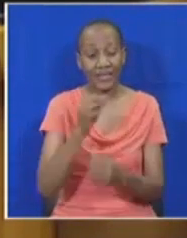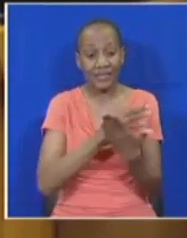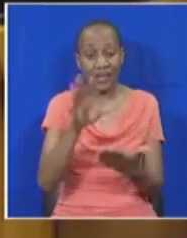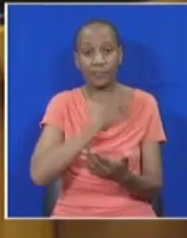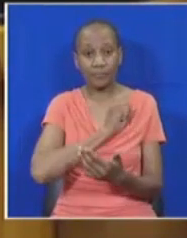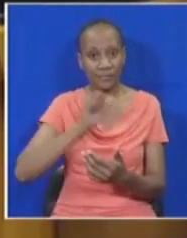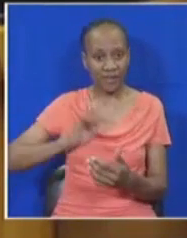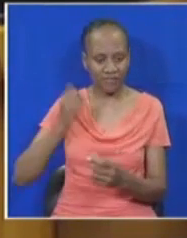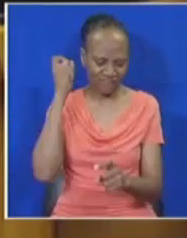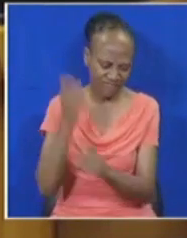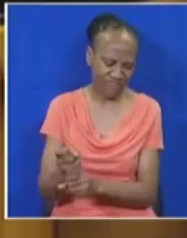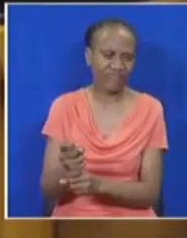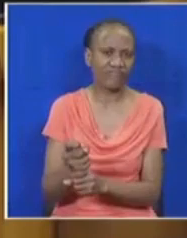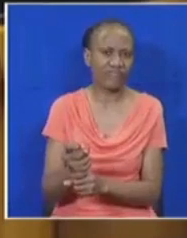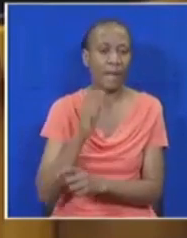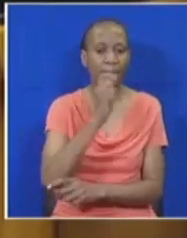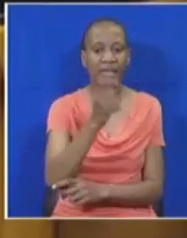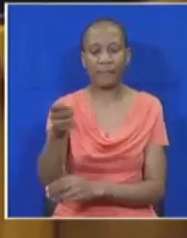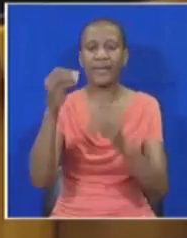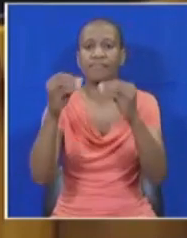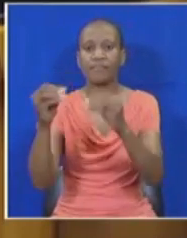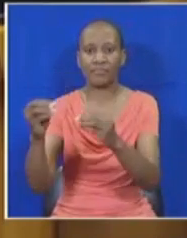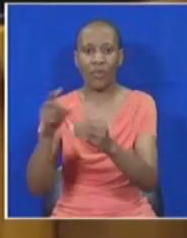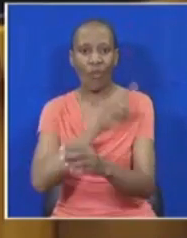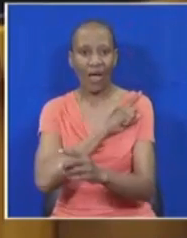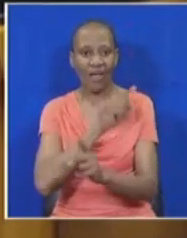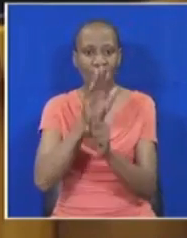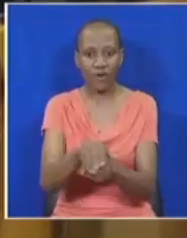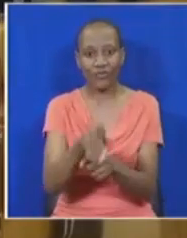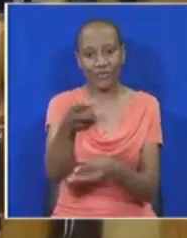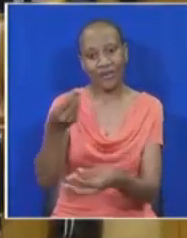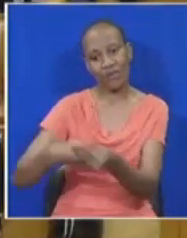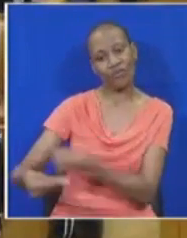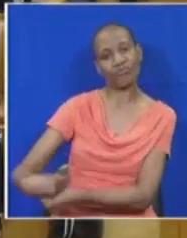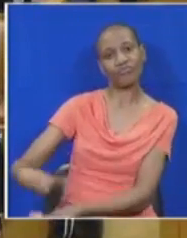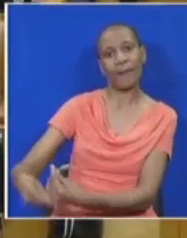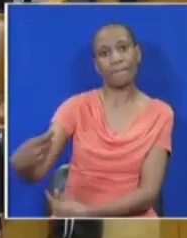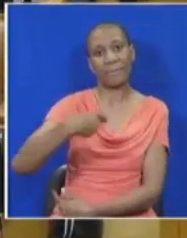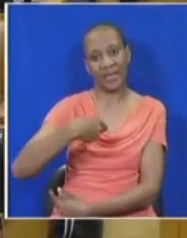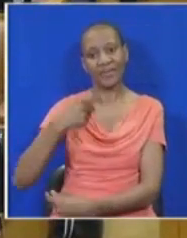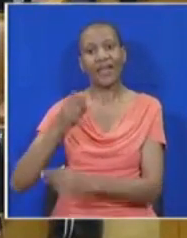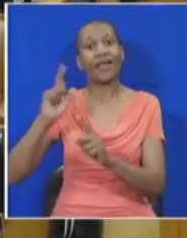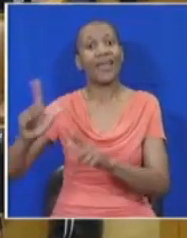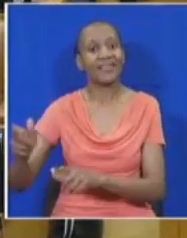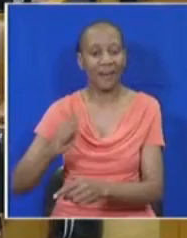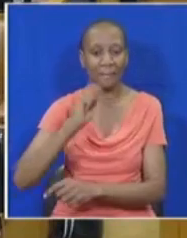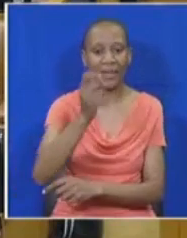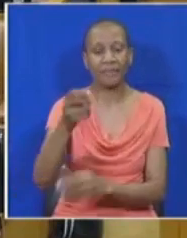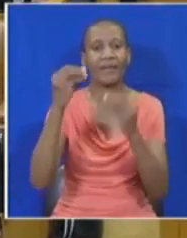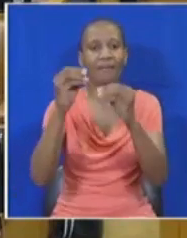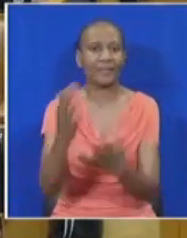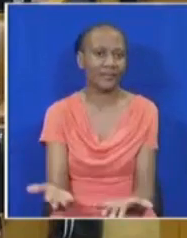deliberately refuse to pay suppliers, forcing them to pay bribes in order for them to release their